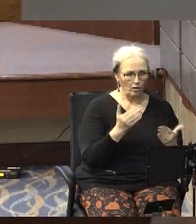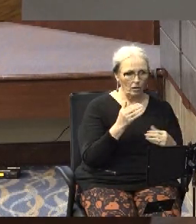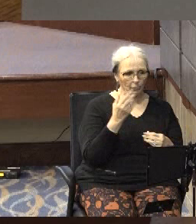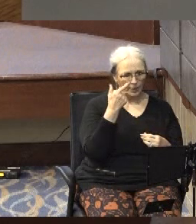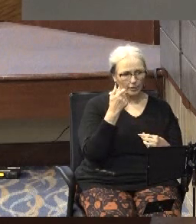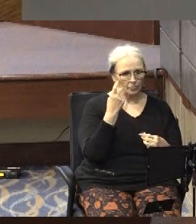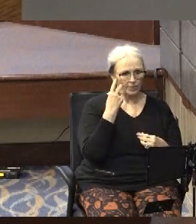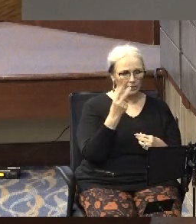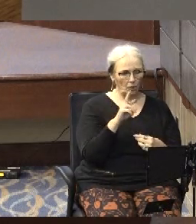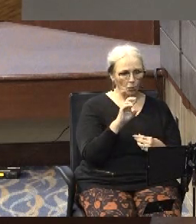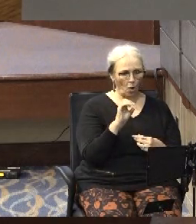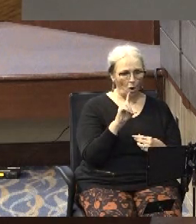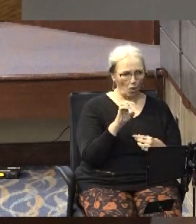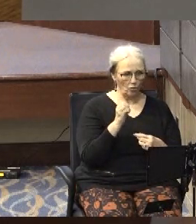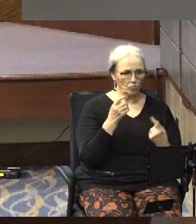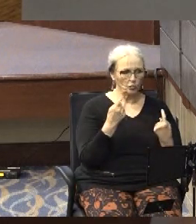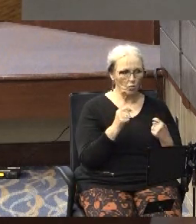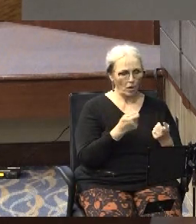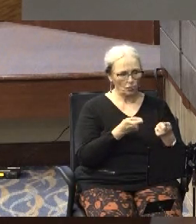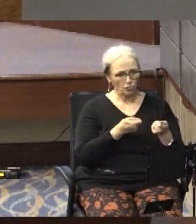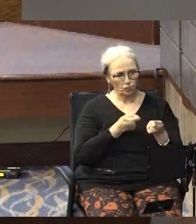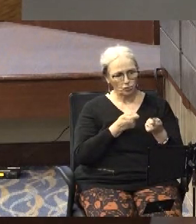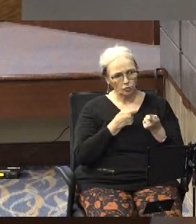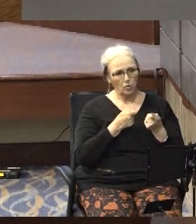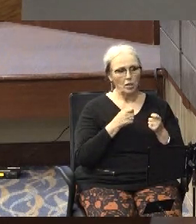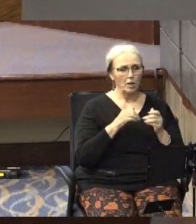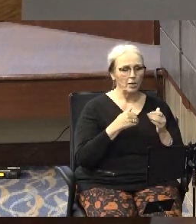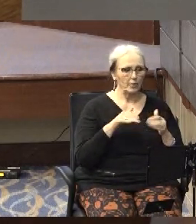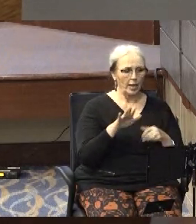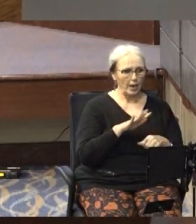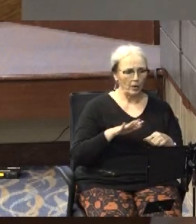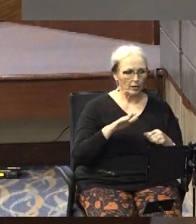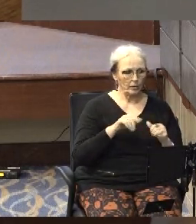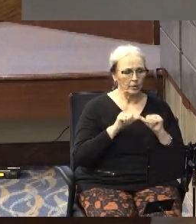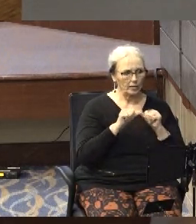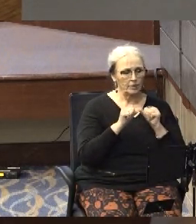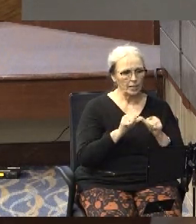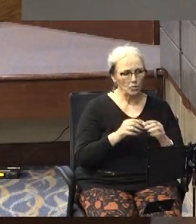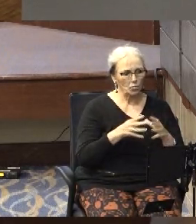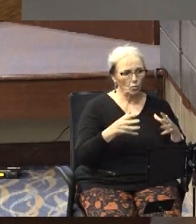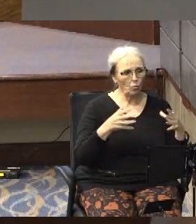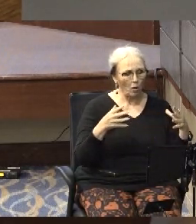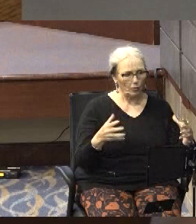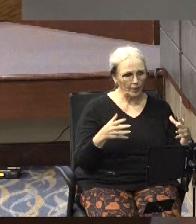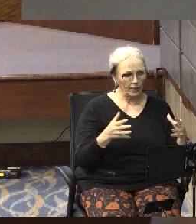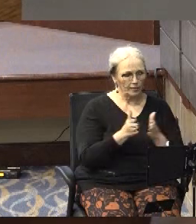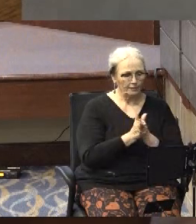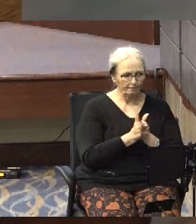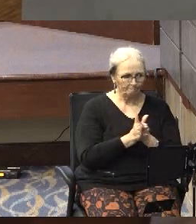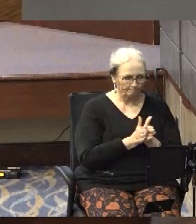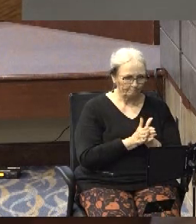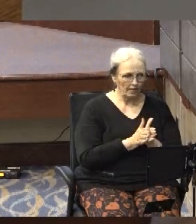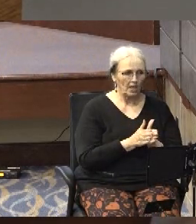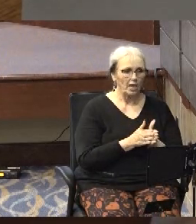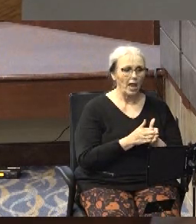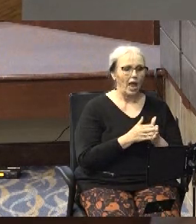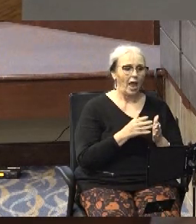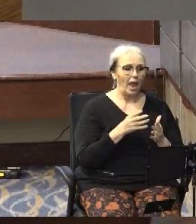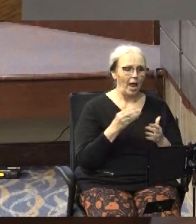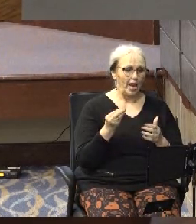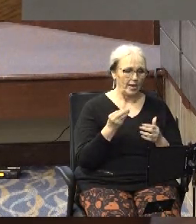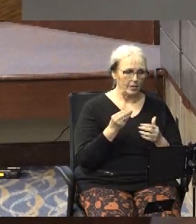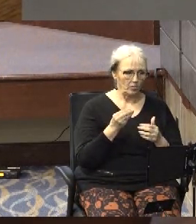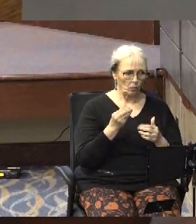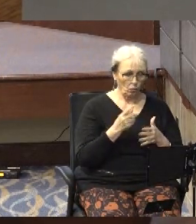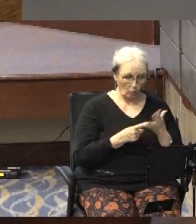our role as trying to steward this neighborhood and continue its flourishing. The encroachment that Mrs. Salome